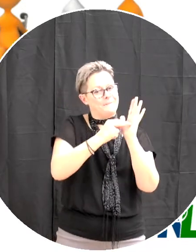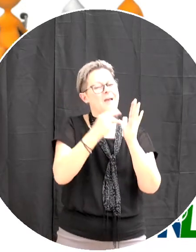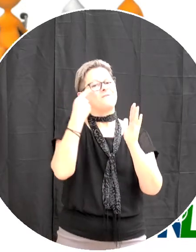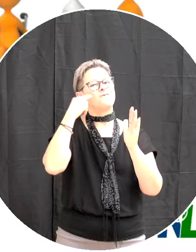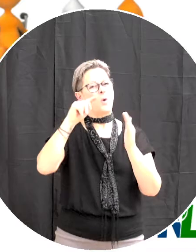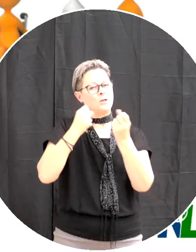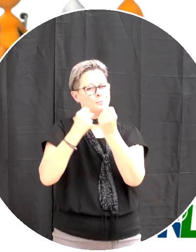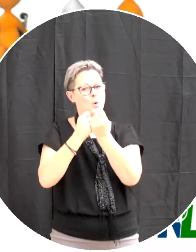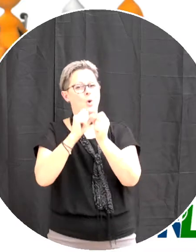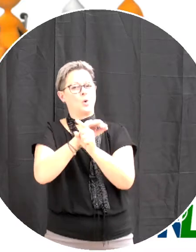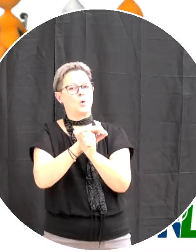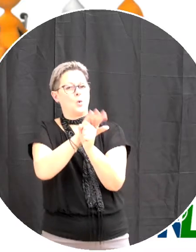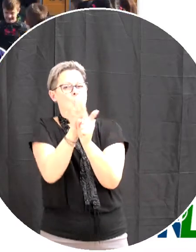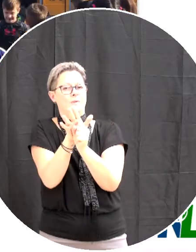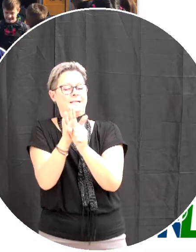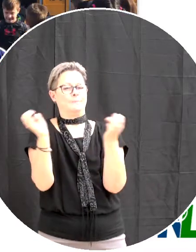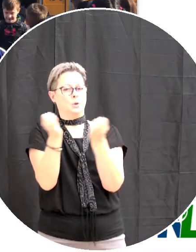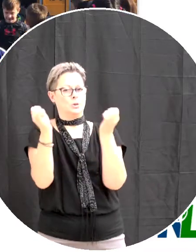COVID-19 health emergency.